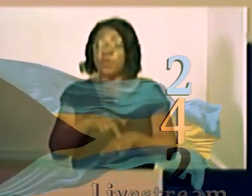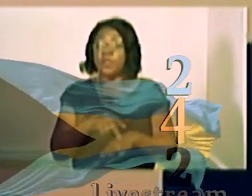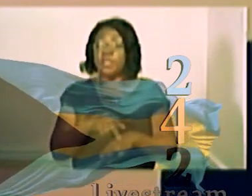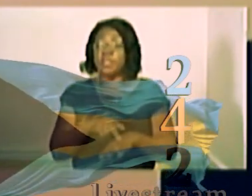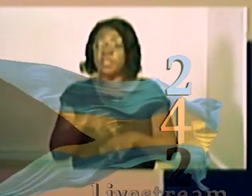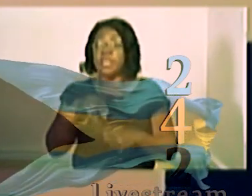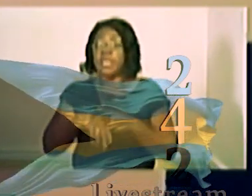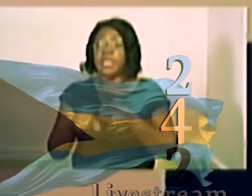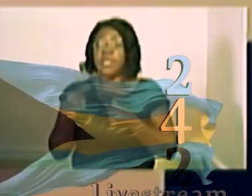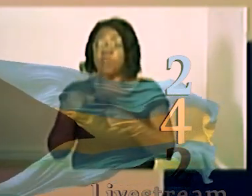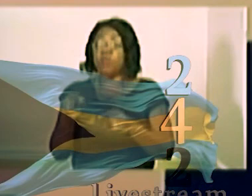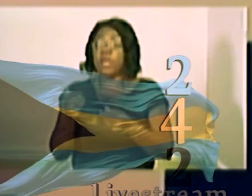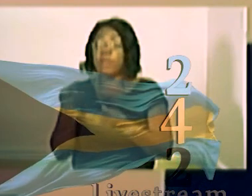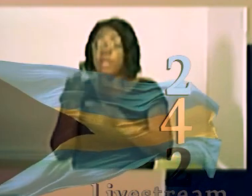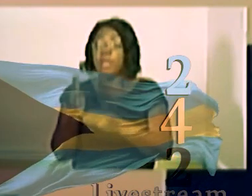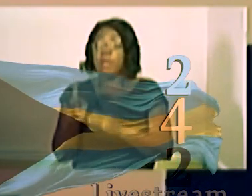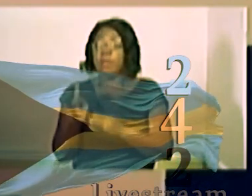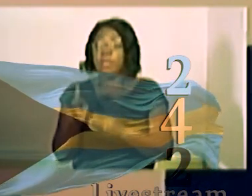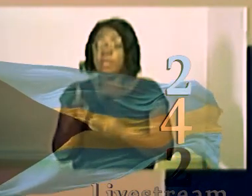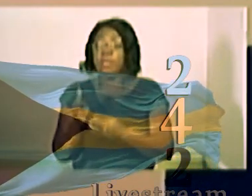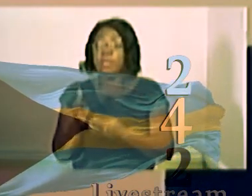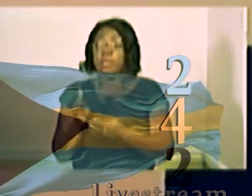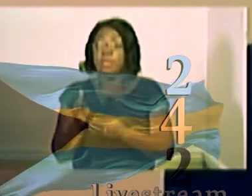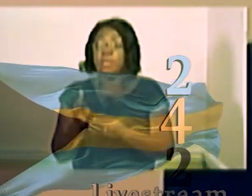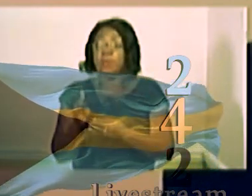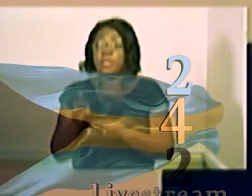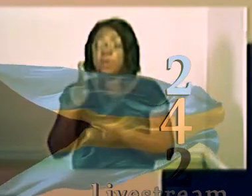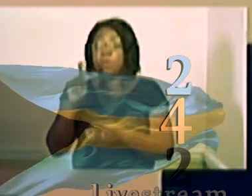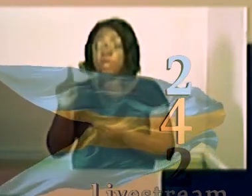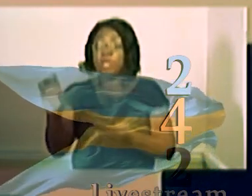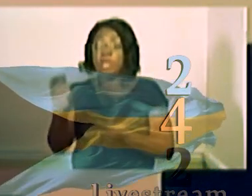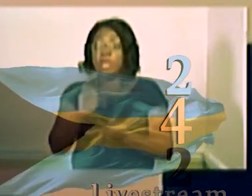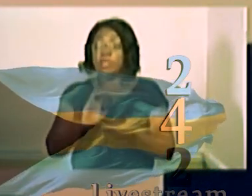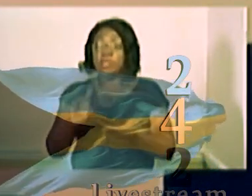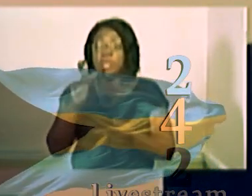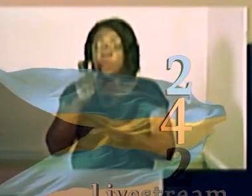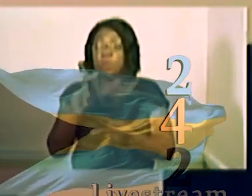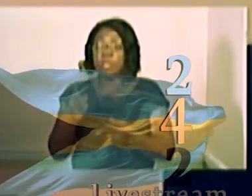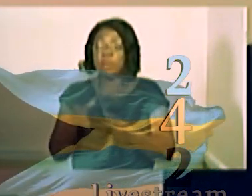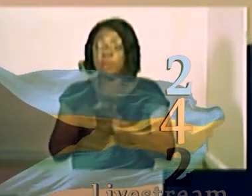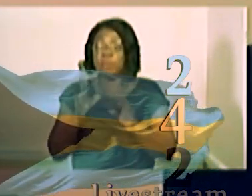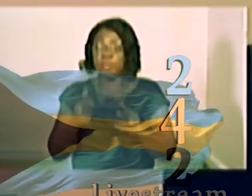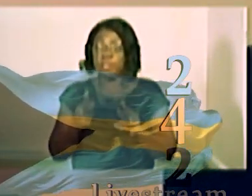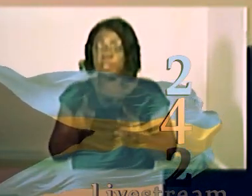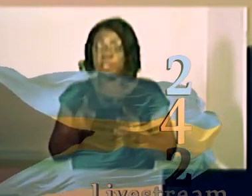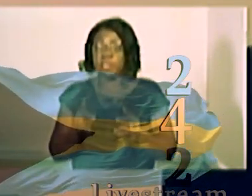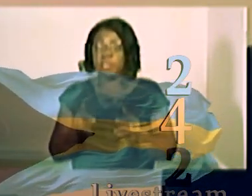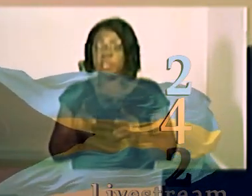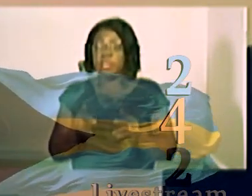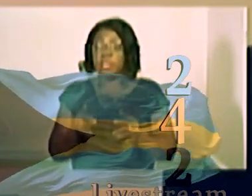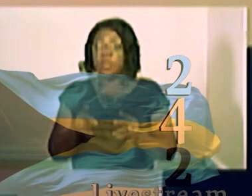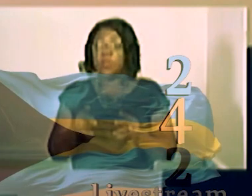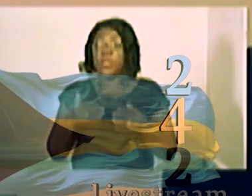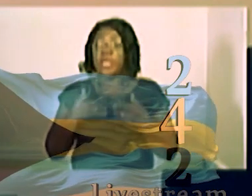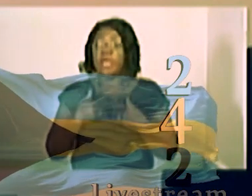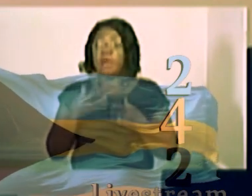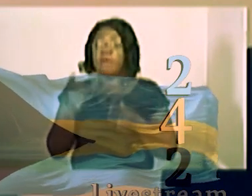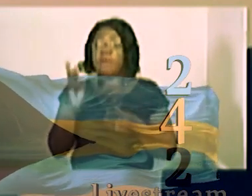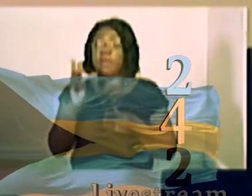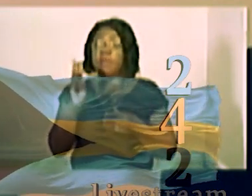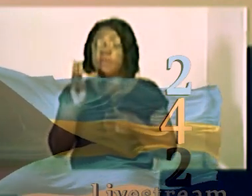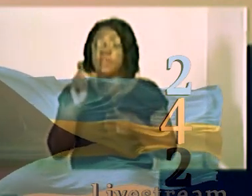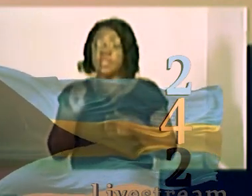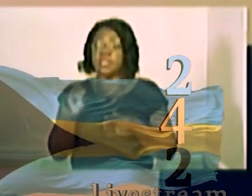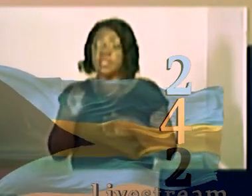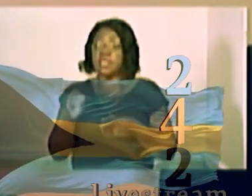Figures of persons in quarantine here in Grand Bahama is 101. Of those, we would have some 60 that